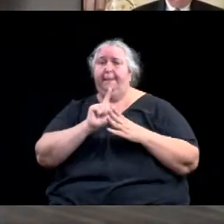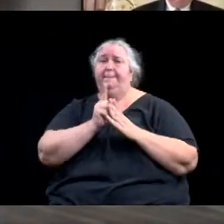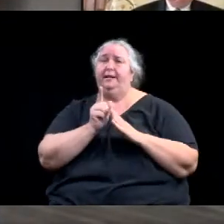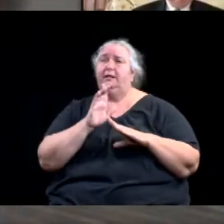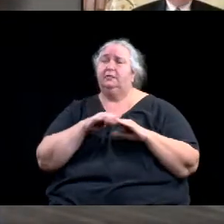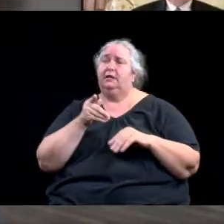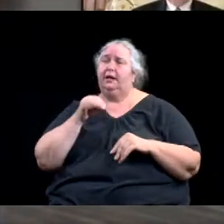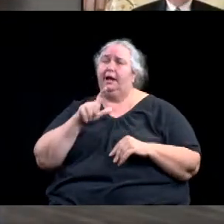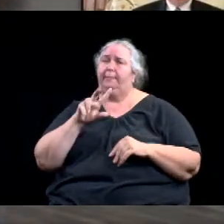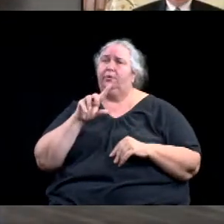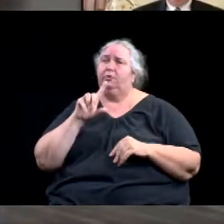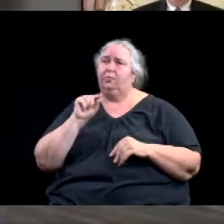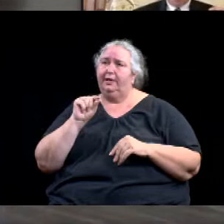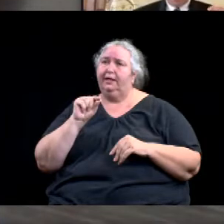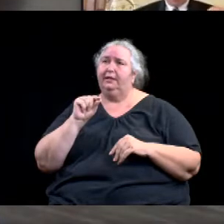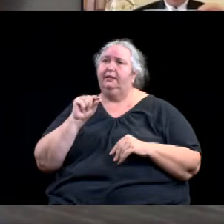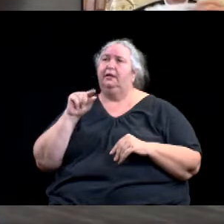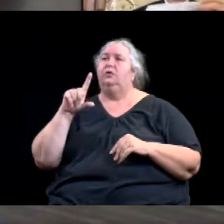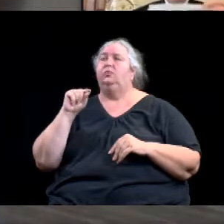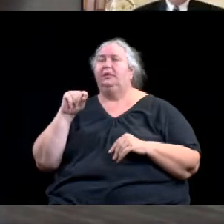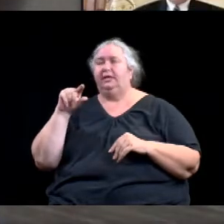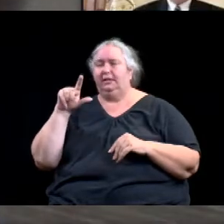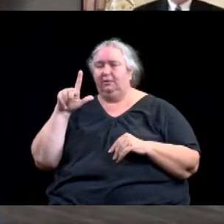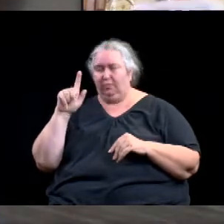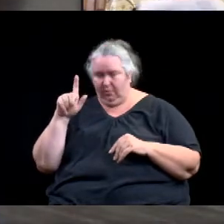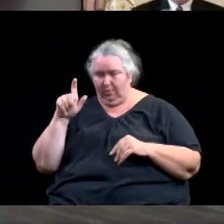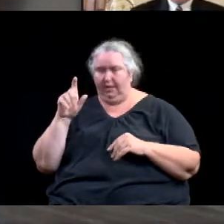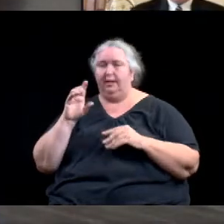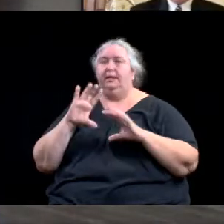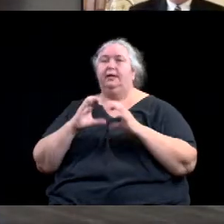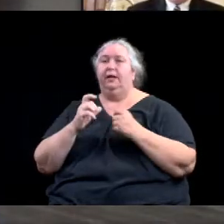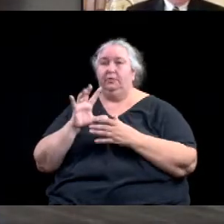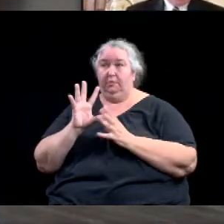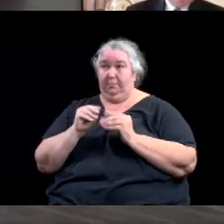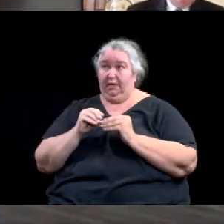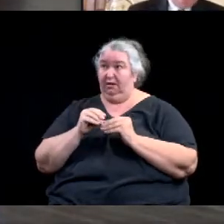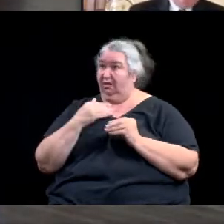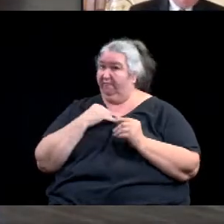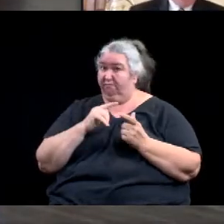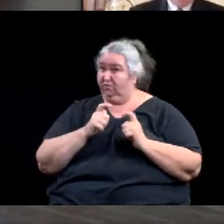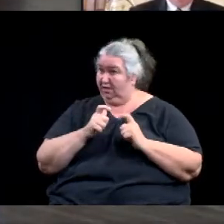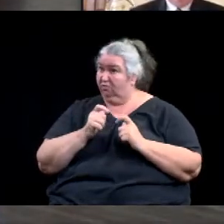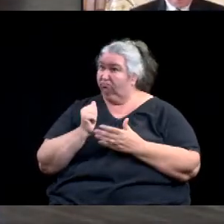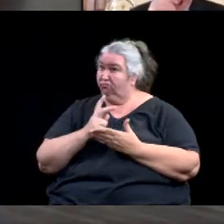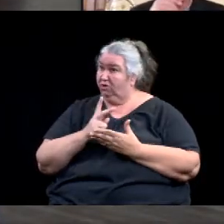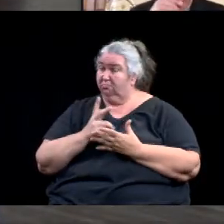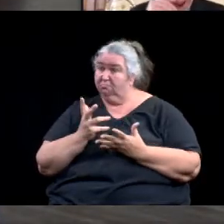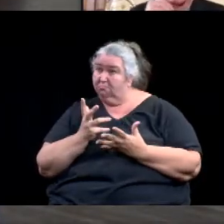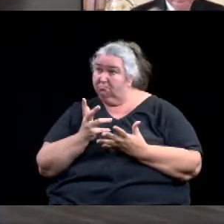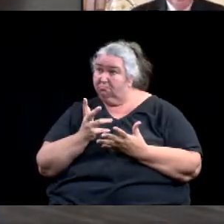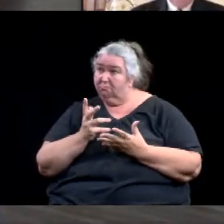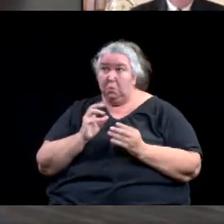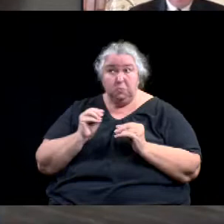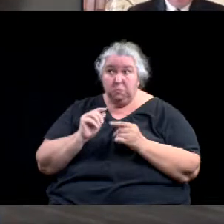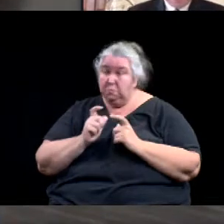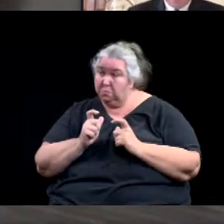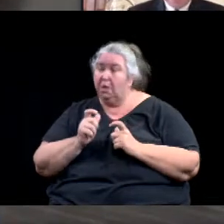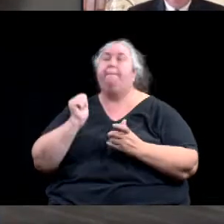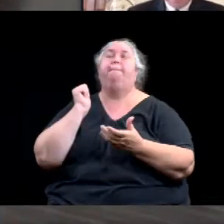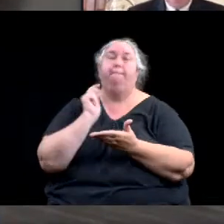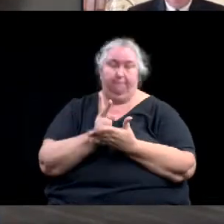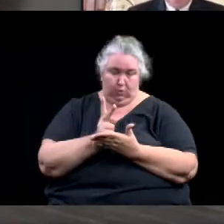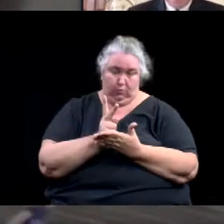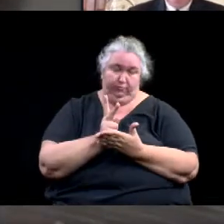There being no corrections, the minutes stand approved as presented, and we have three proclamations tonight. The first is a proclamation